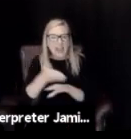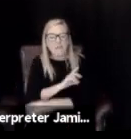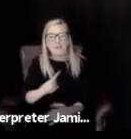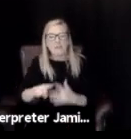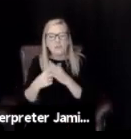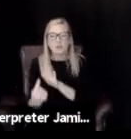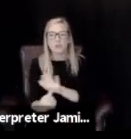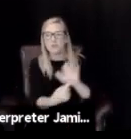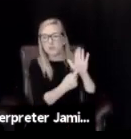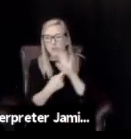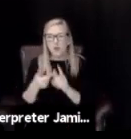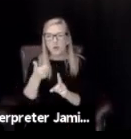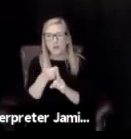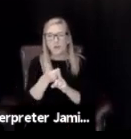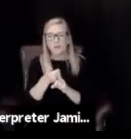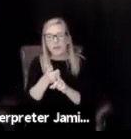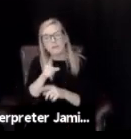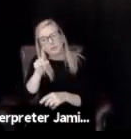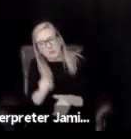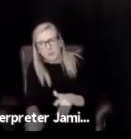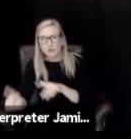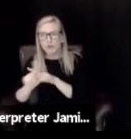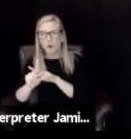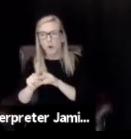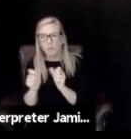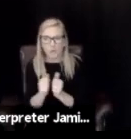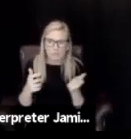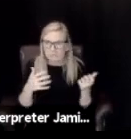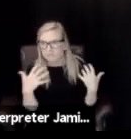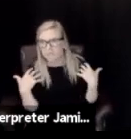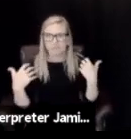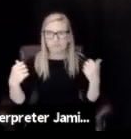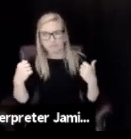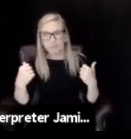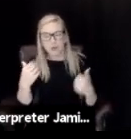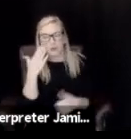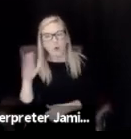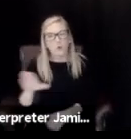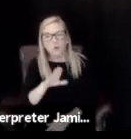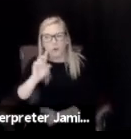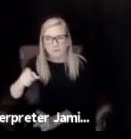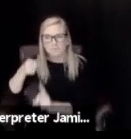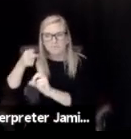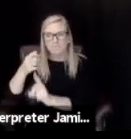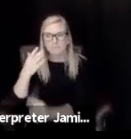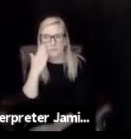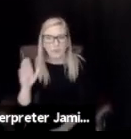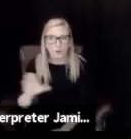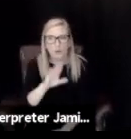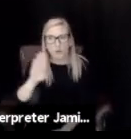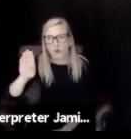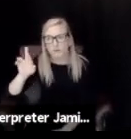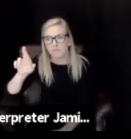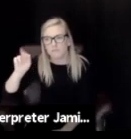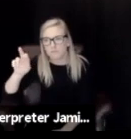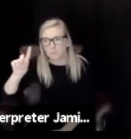there, show up with great presence, show up in your brand, know what your mission is, know what your message is, know how